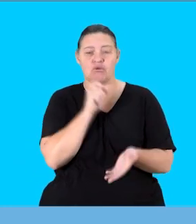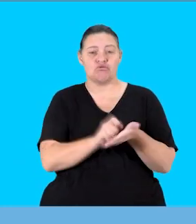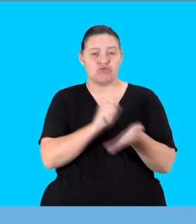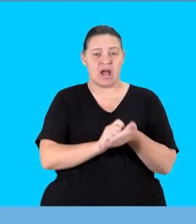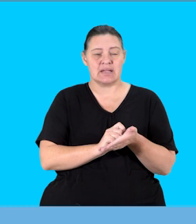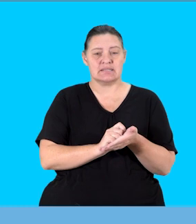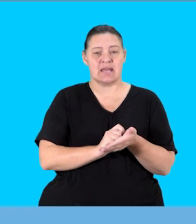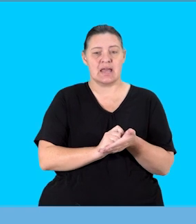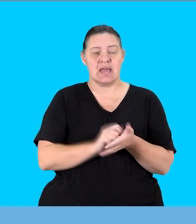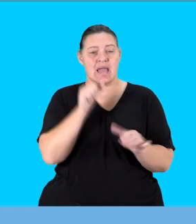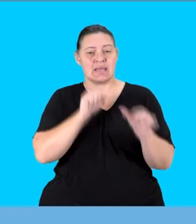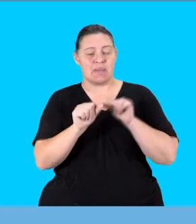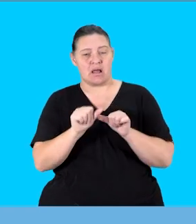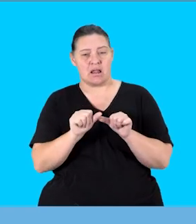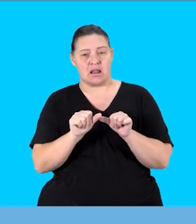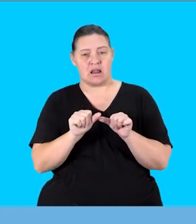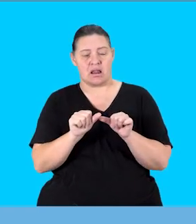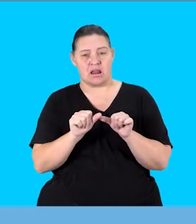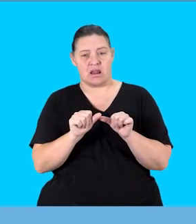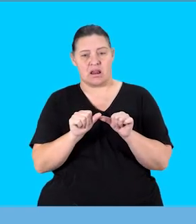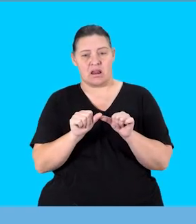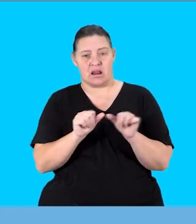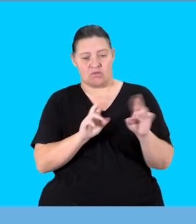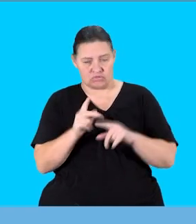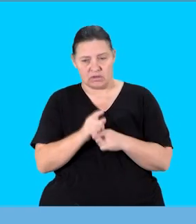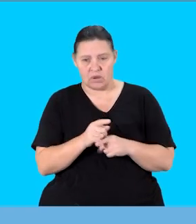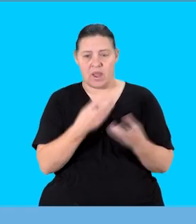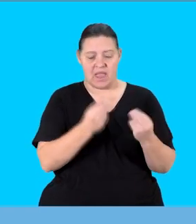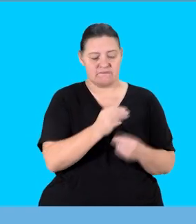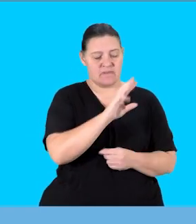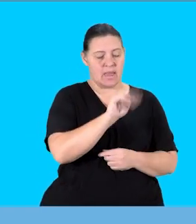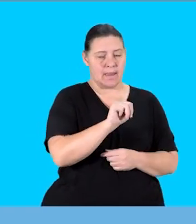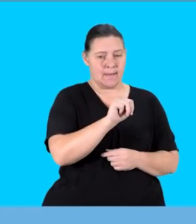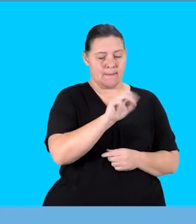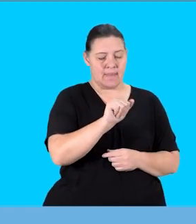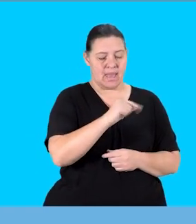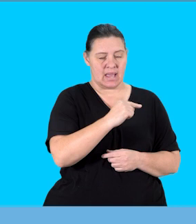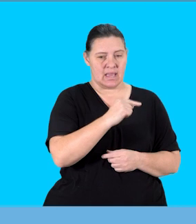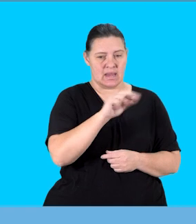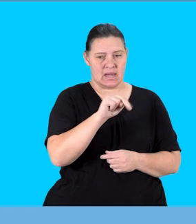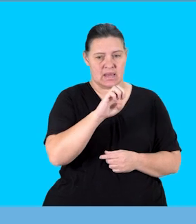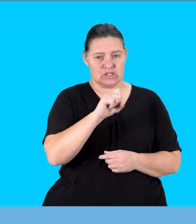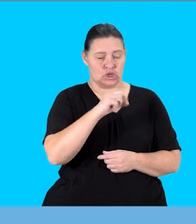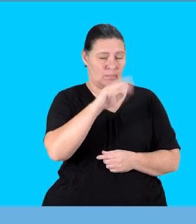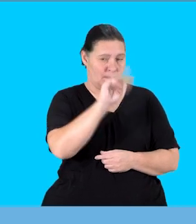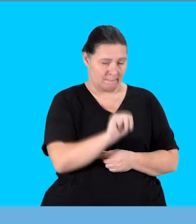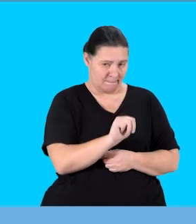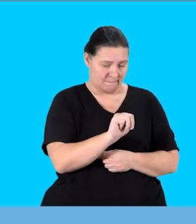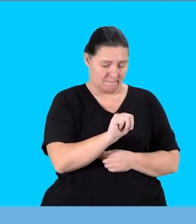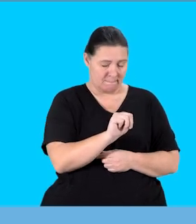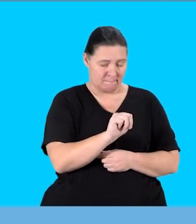write this chemical formula in terms of a word equation. We have magnesium as our Mg,